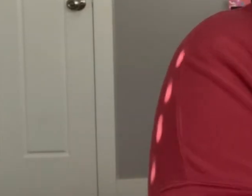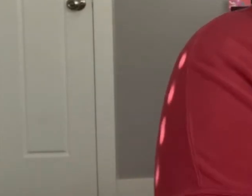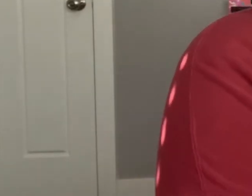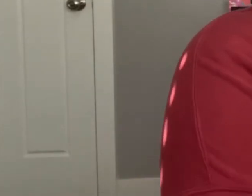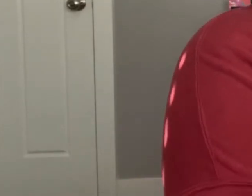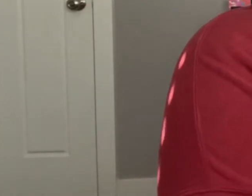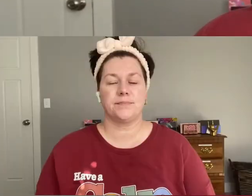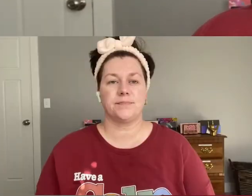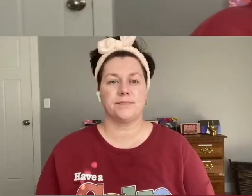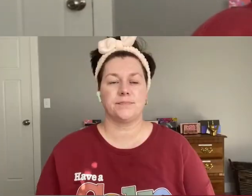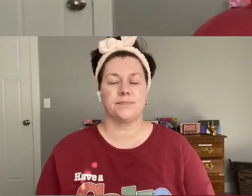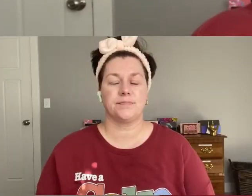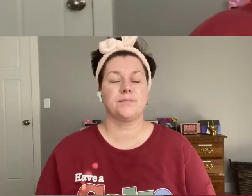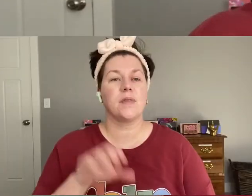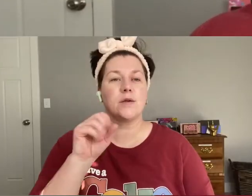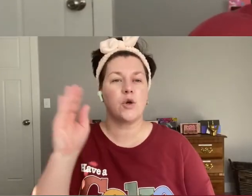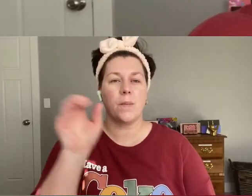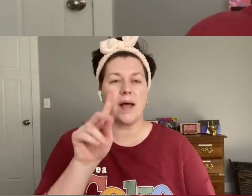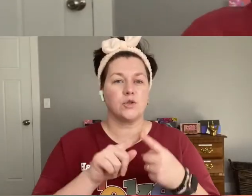the beauty sponge.